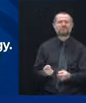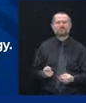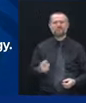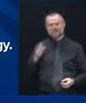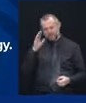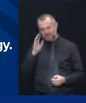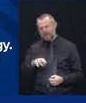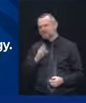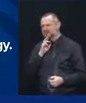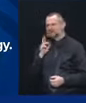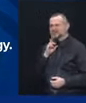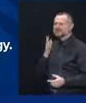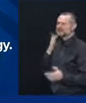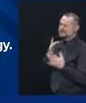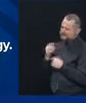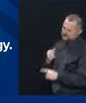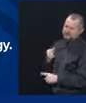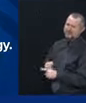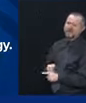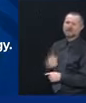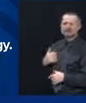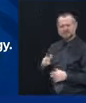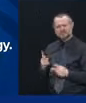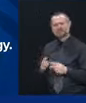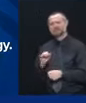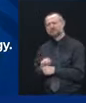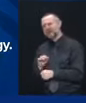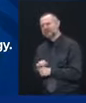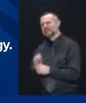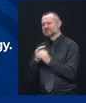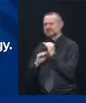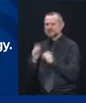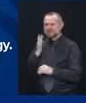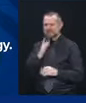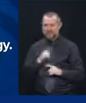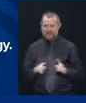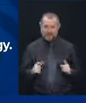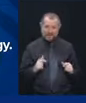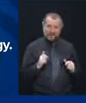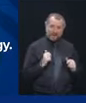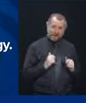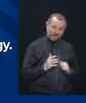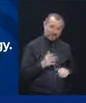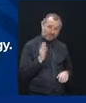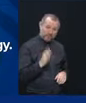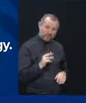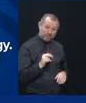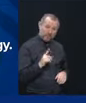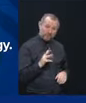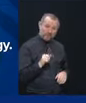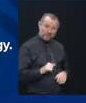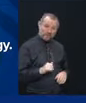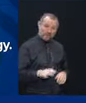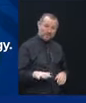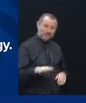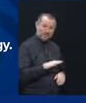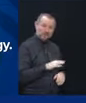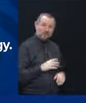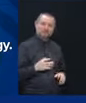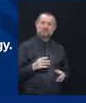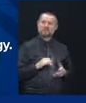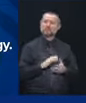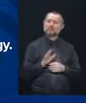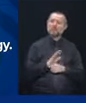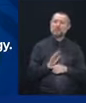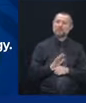and people who've been hurt at work. When you shut down Broadway, when you shut down movie theaters,